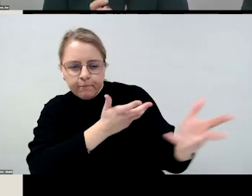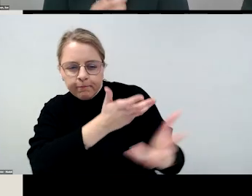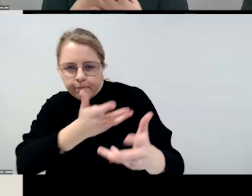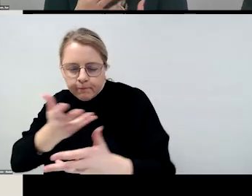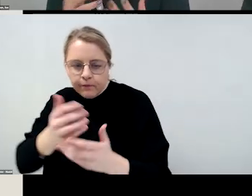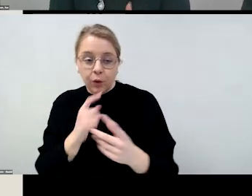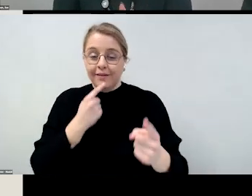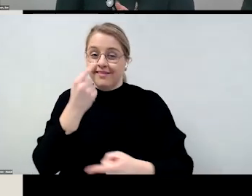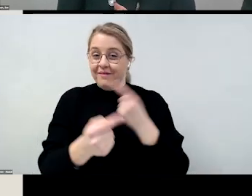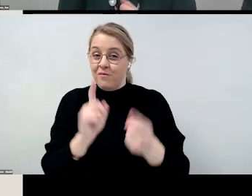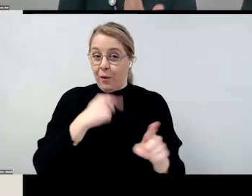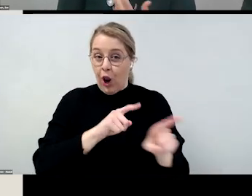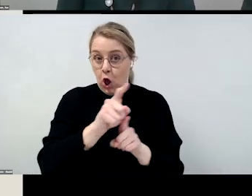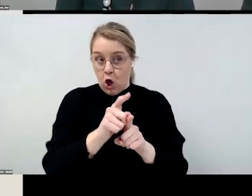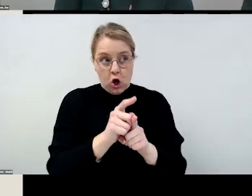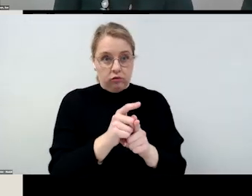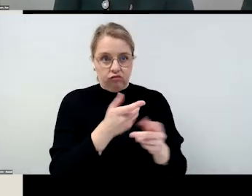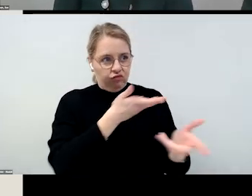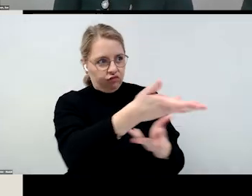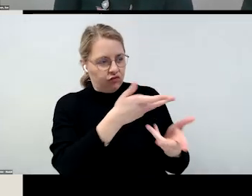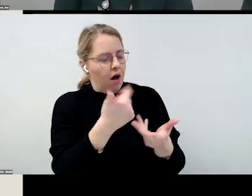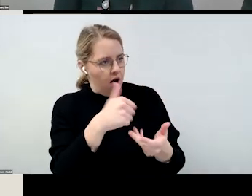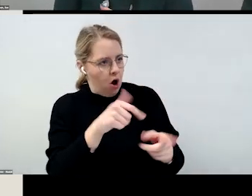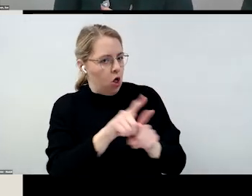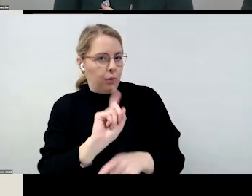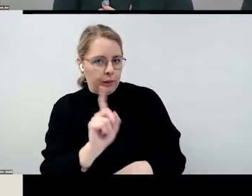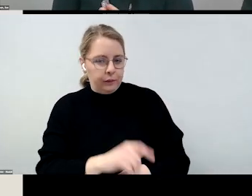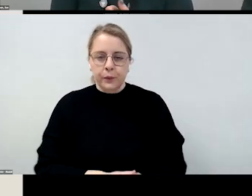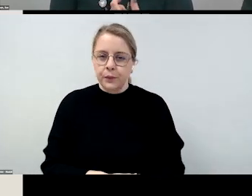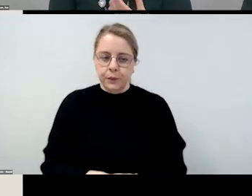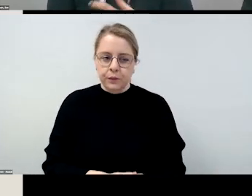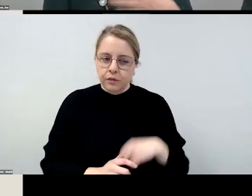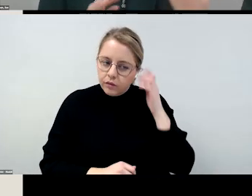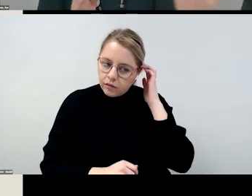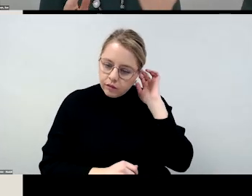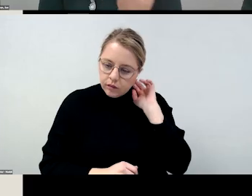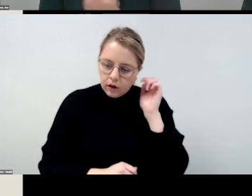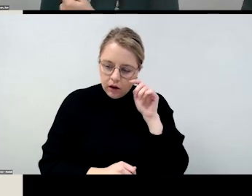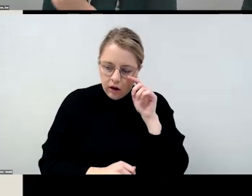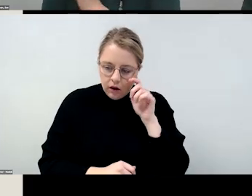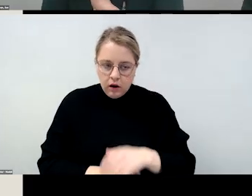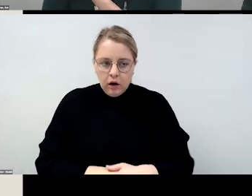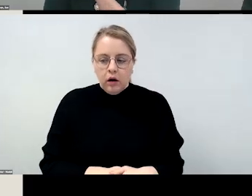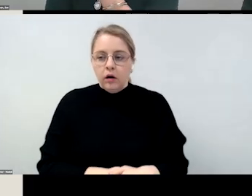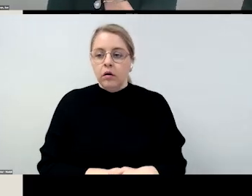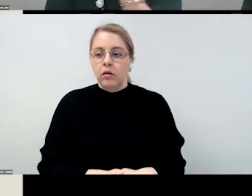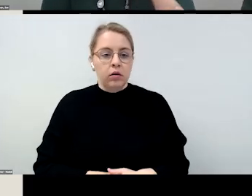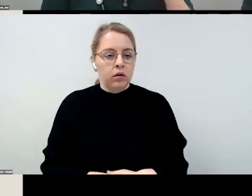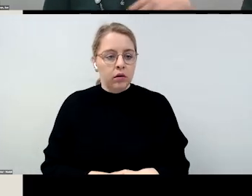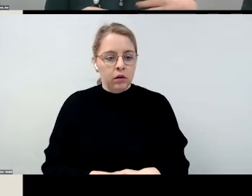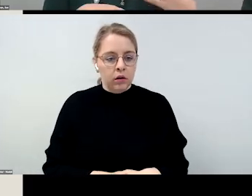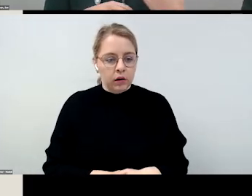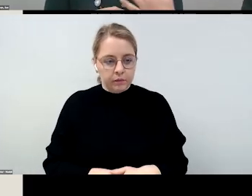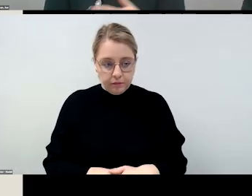so far when talking to people about how we can make healthcare better. What we wanted to do as we take you through our key